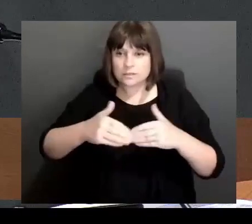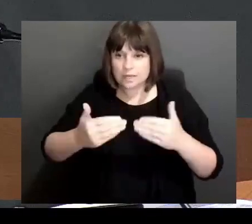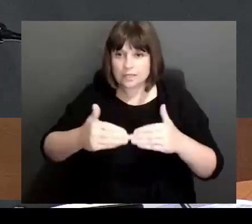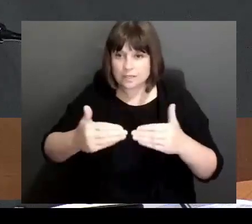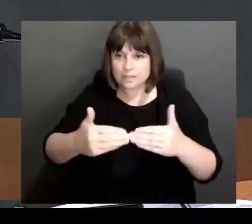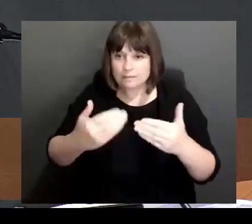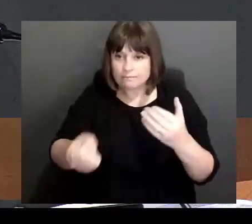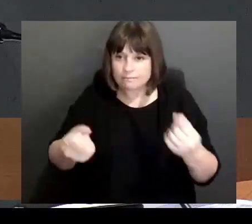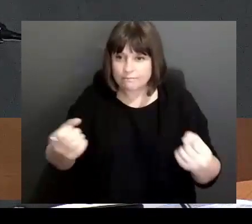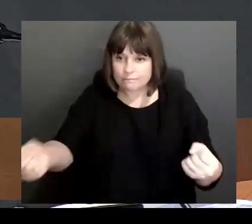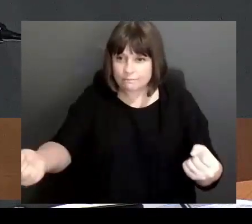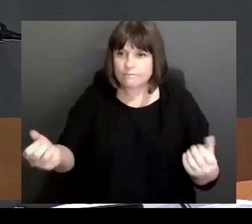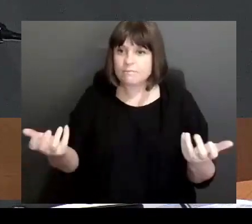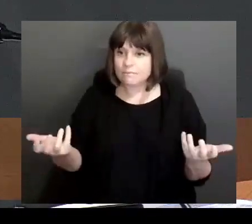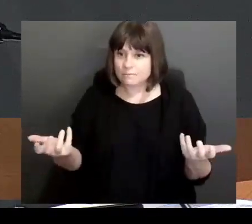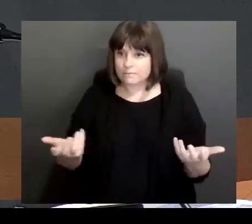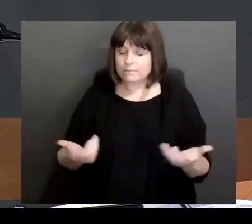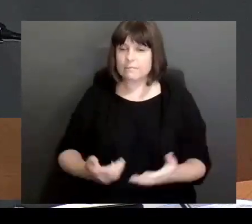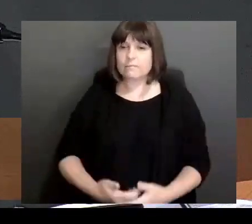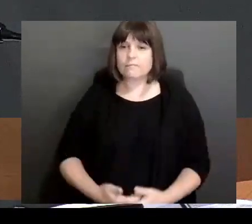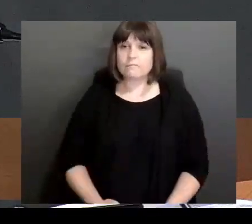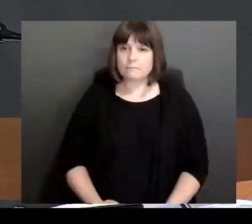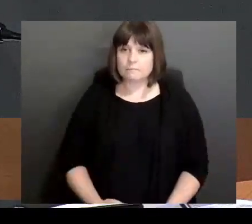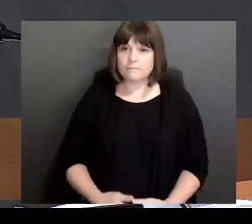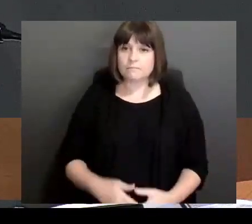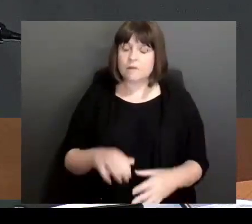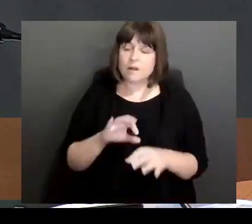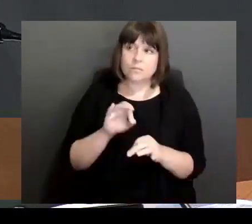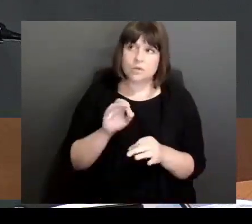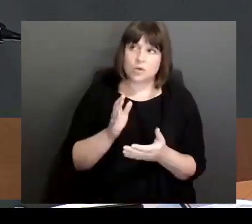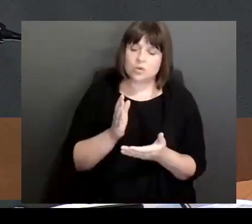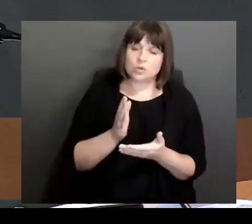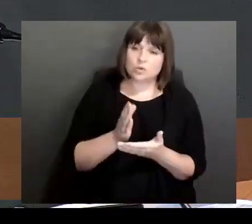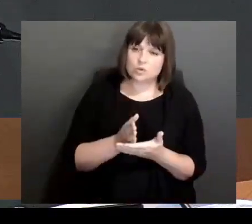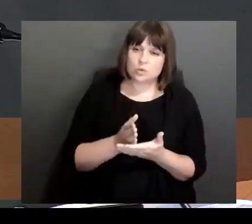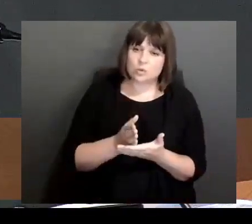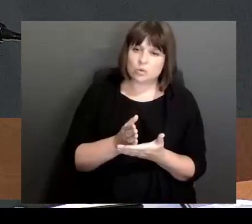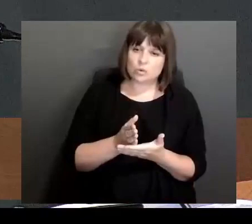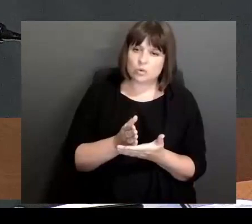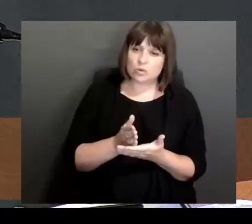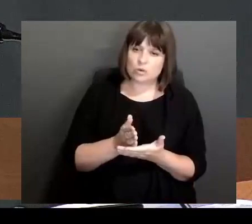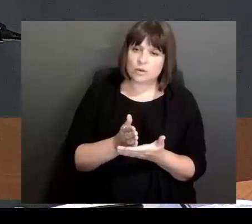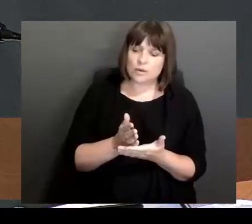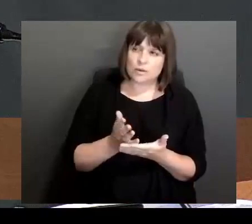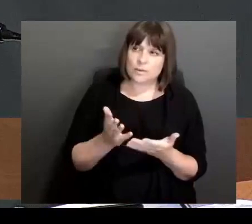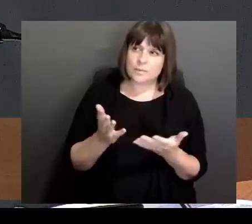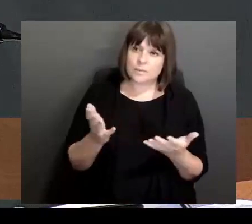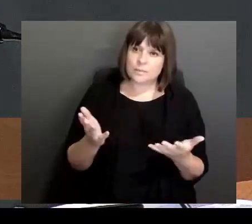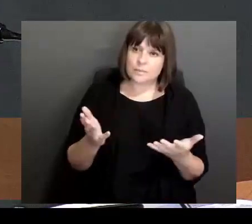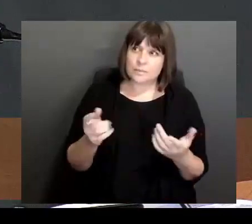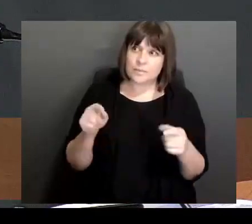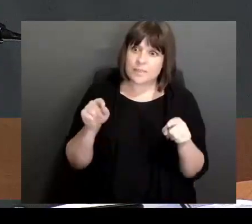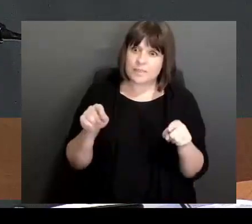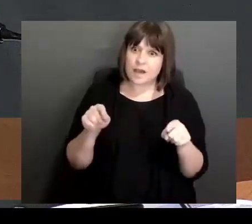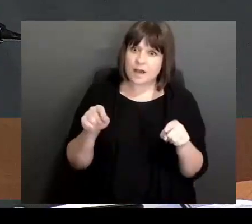And I'm not sure whether that urgency is